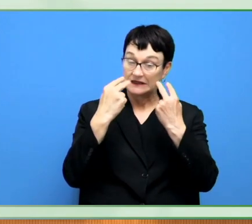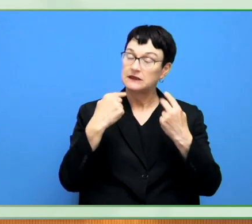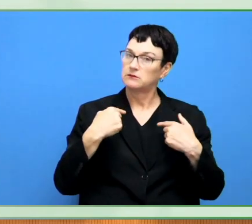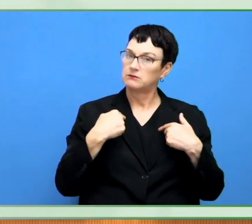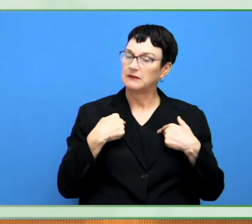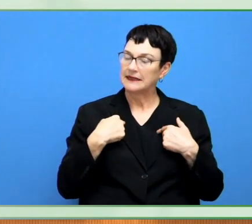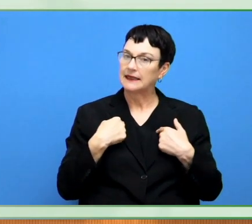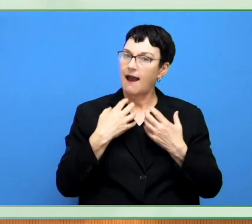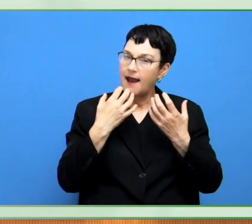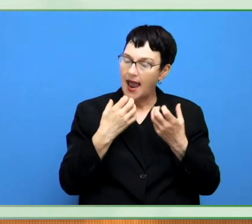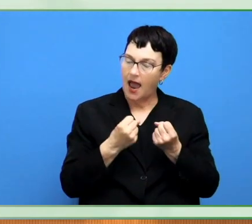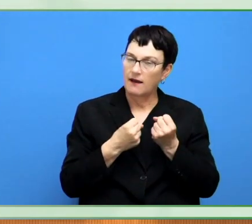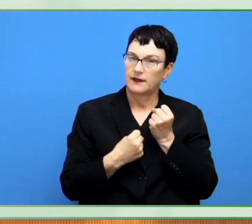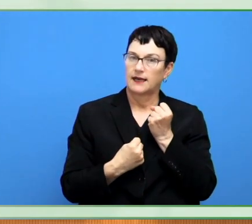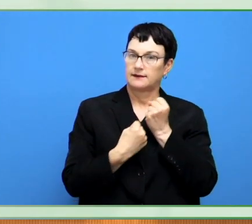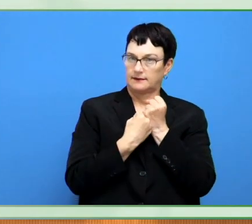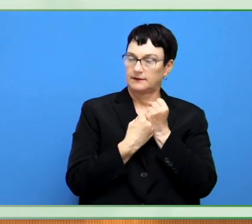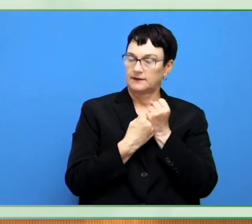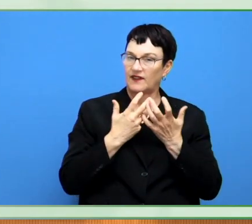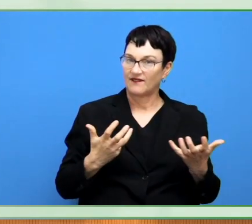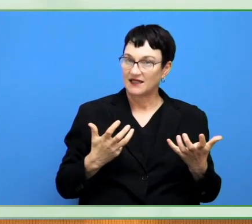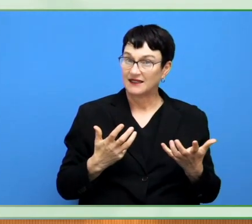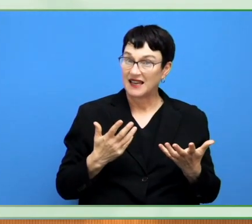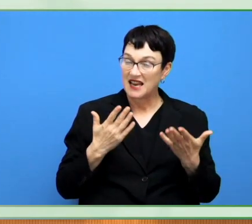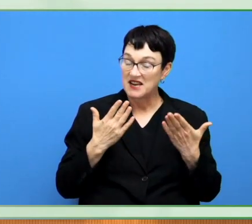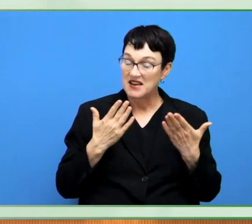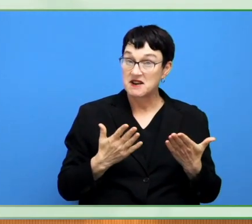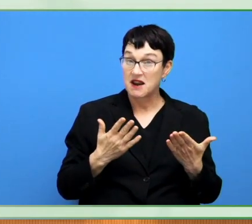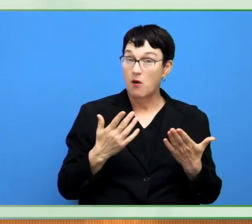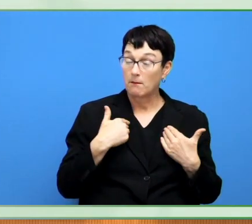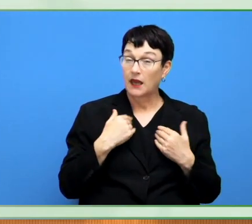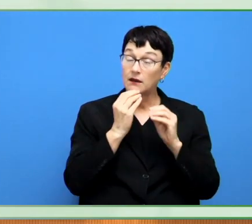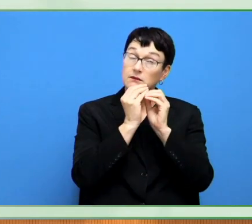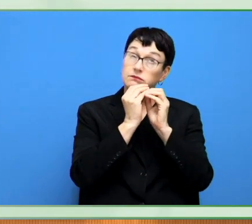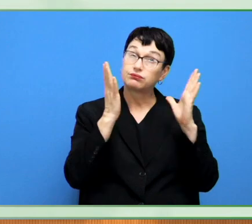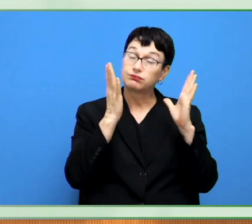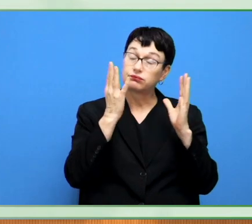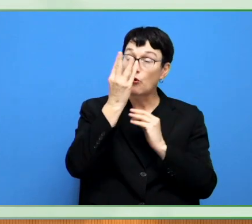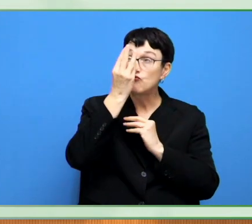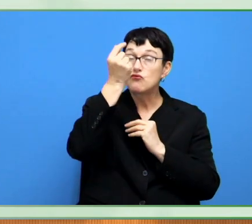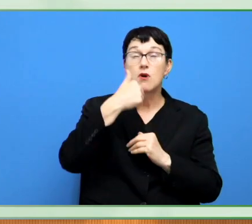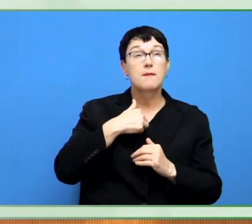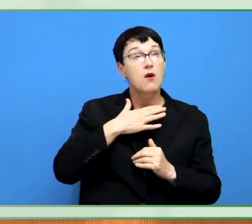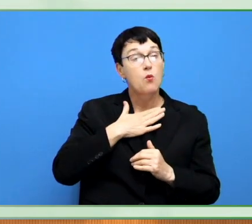when I was a kid. So hopefully you get to watch Star Wars, the #5 movie. And in that scene at the end, Luke Skywalker gets lost his